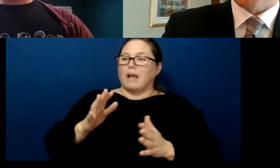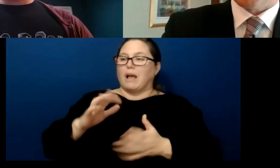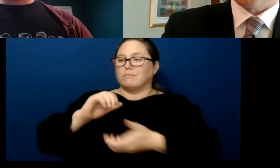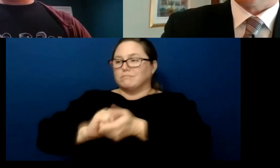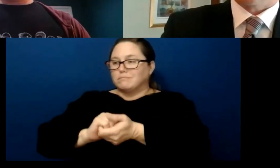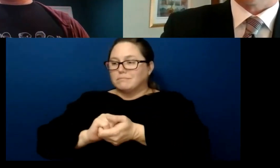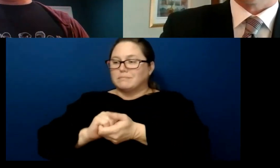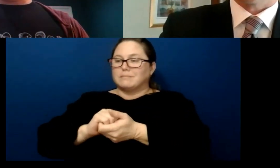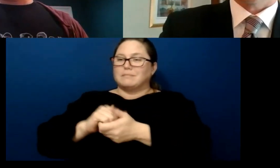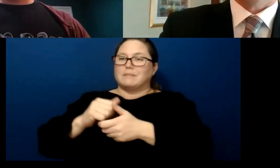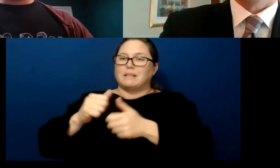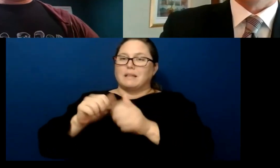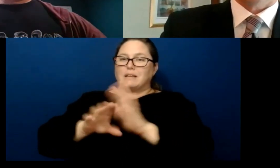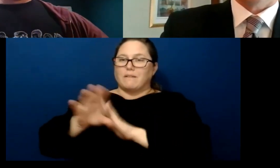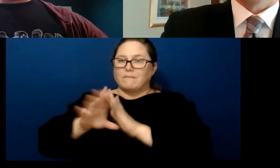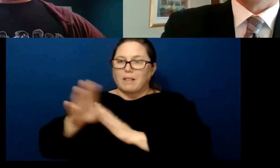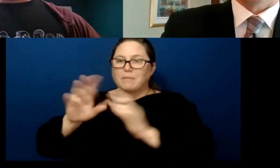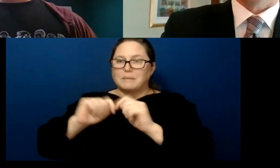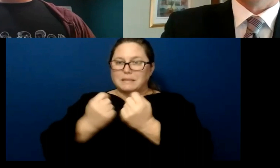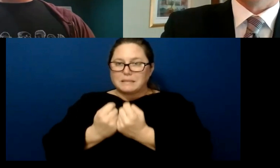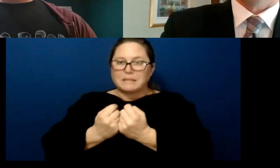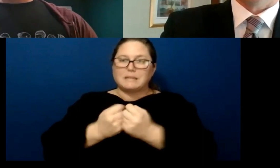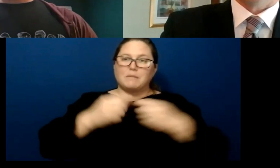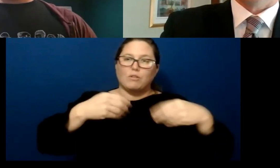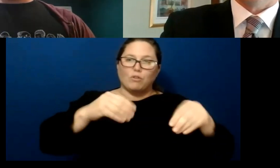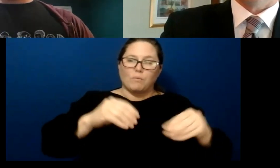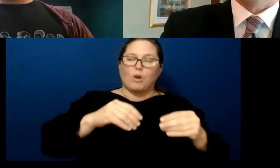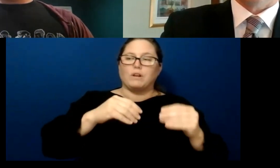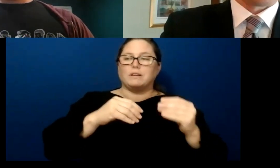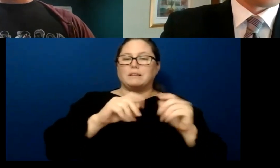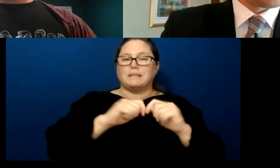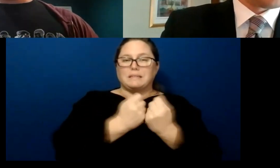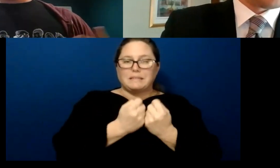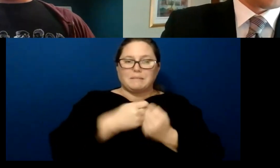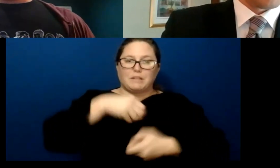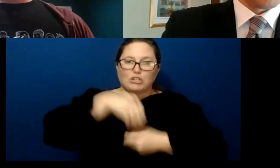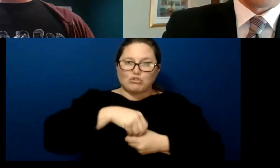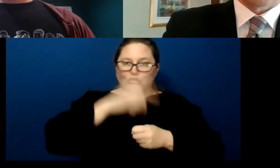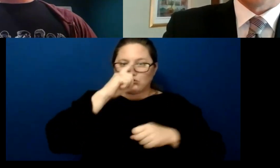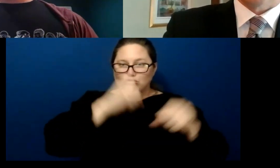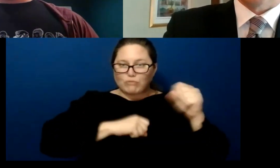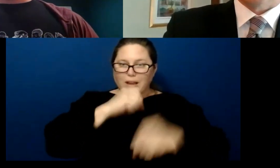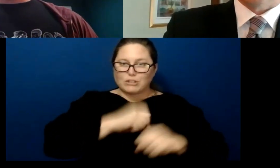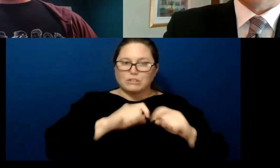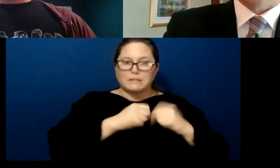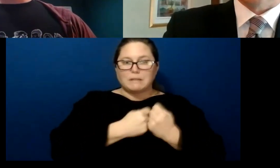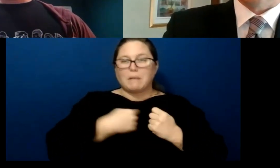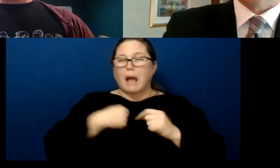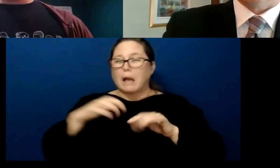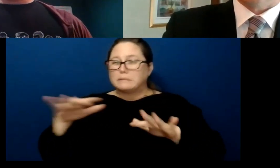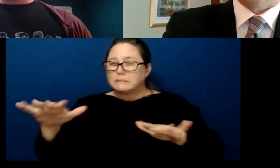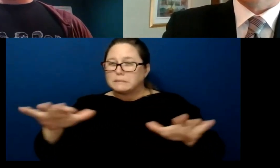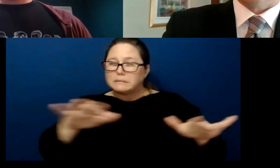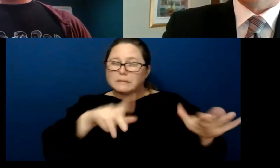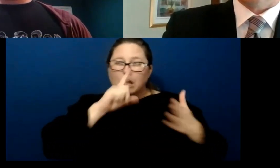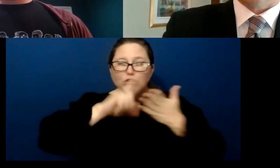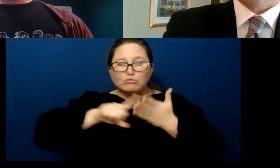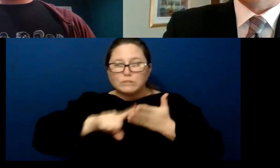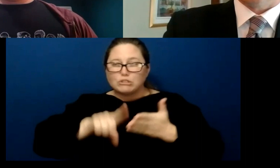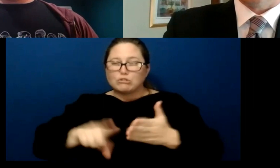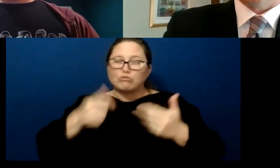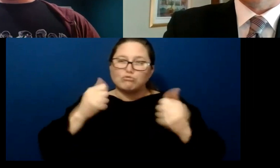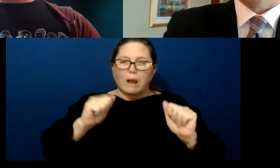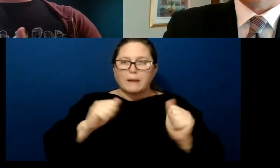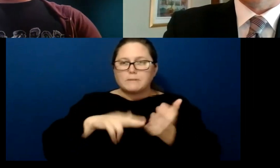teams, the marketing teams, the internal strategy teams, and I go out and I research and I try and understand what's going on in the gaming